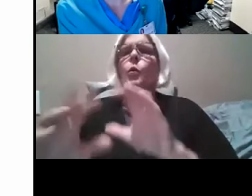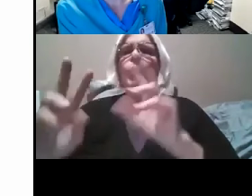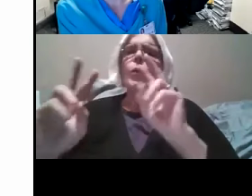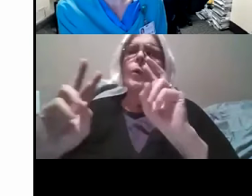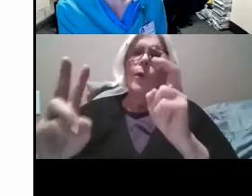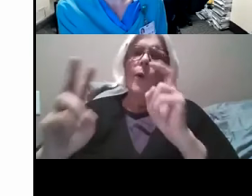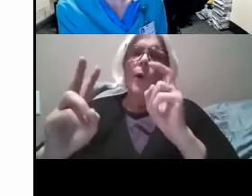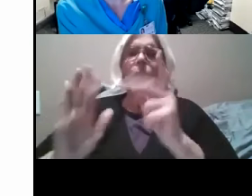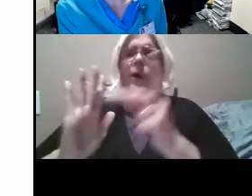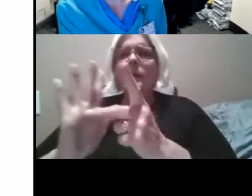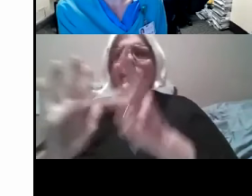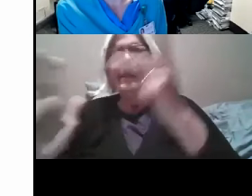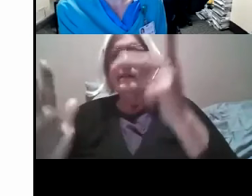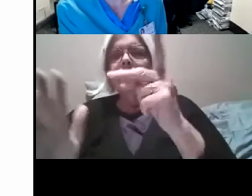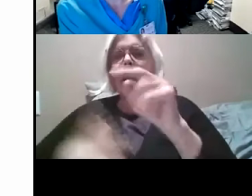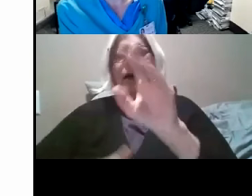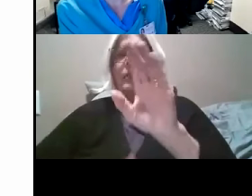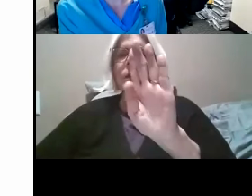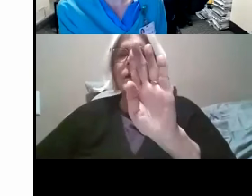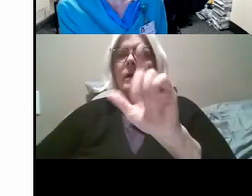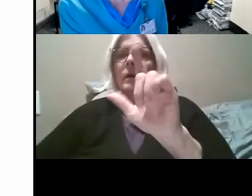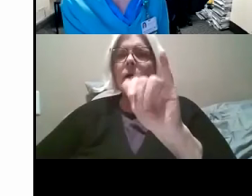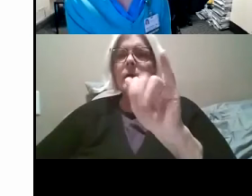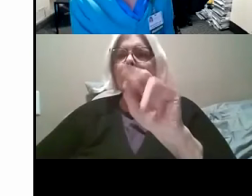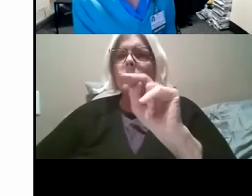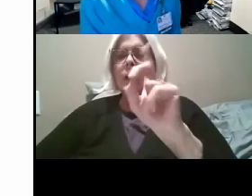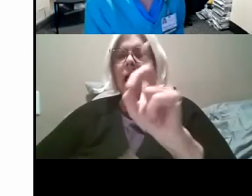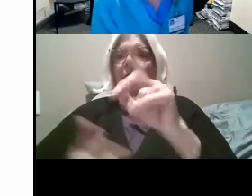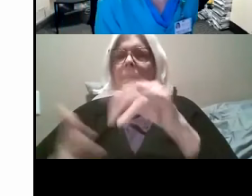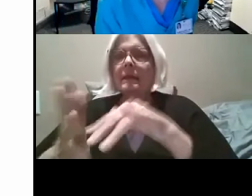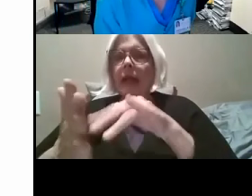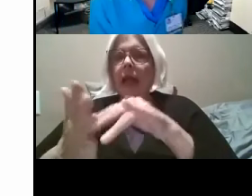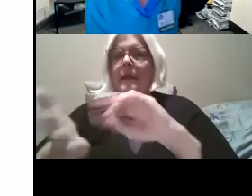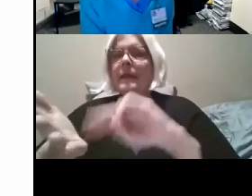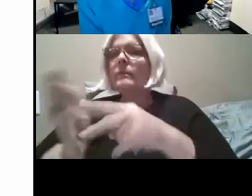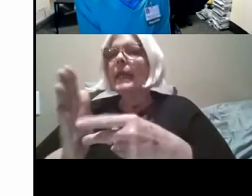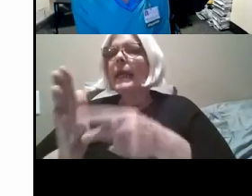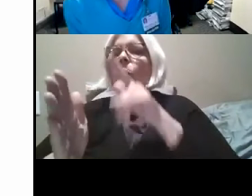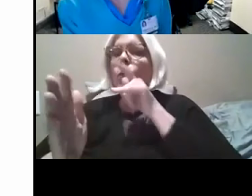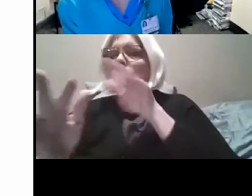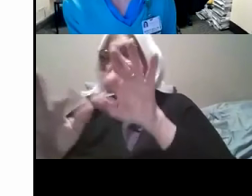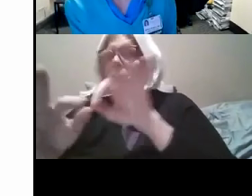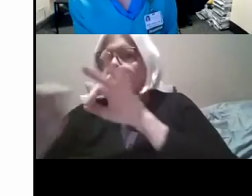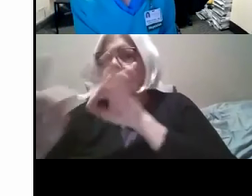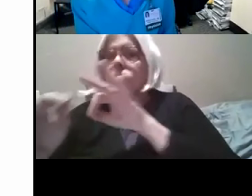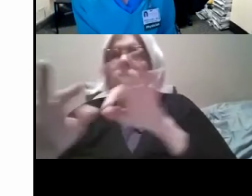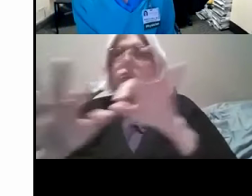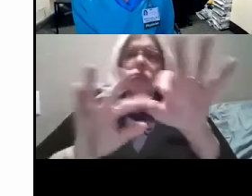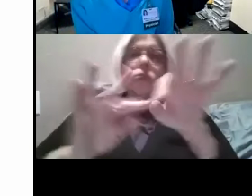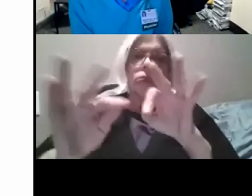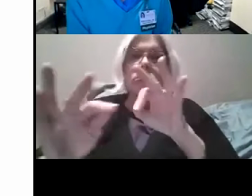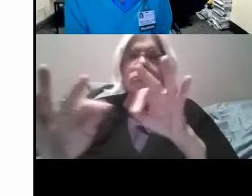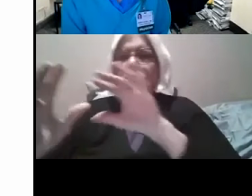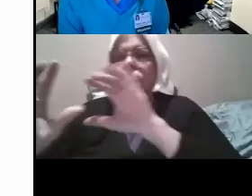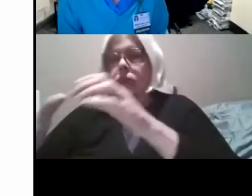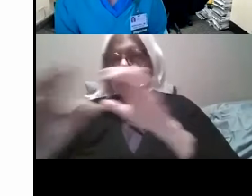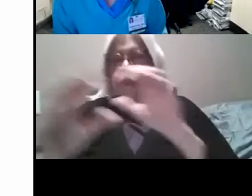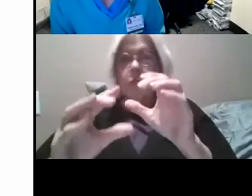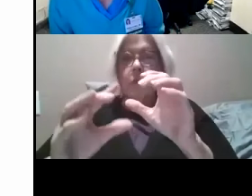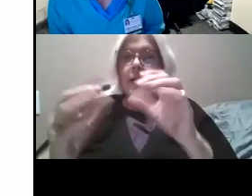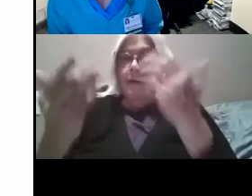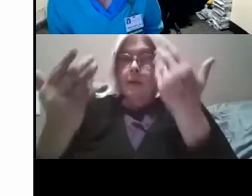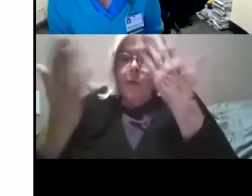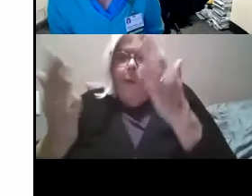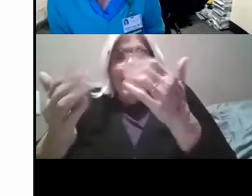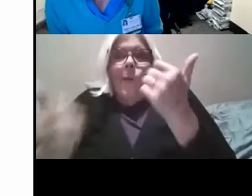study, and that was performed for all stages of the COVID vaccine. And the thing about this is